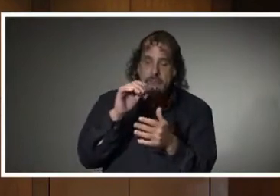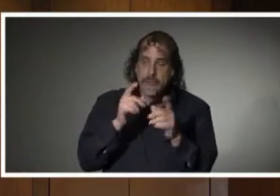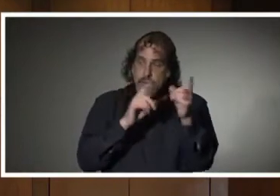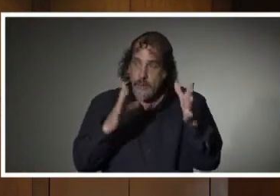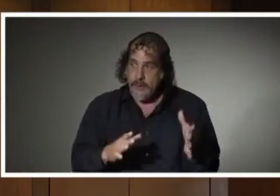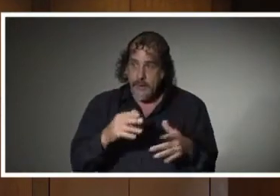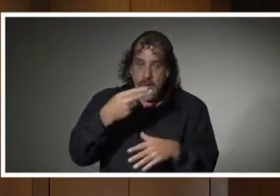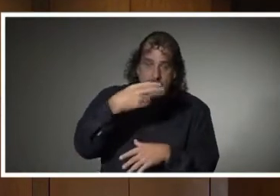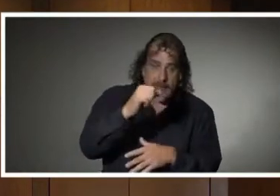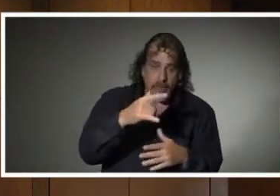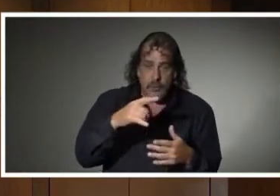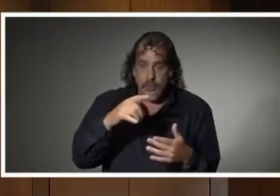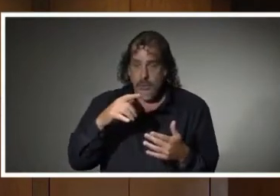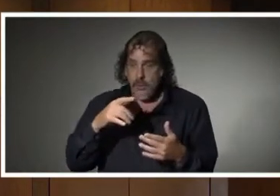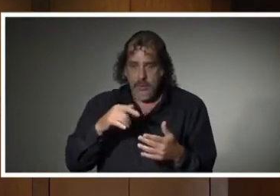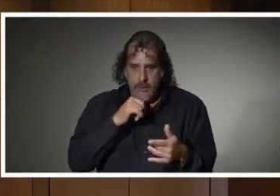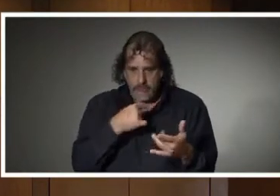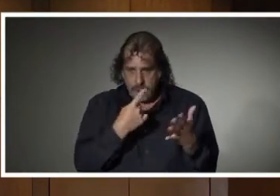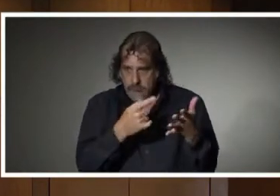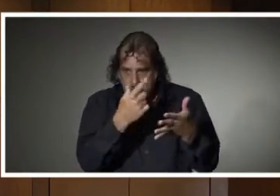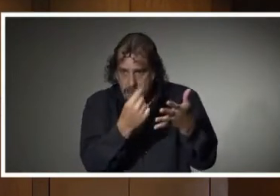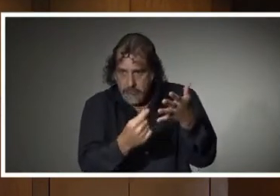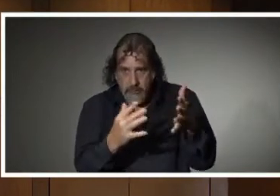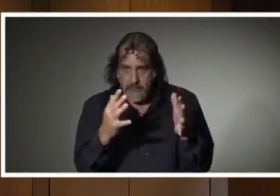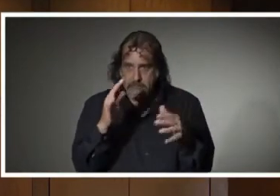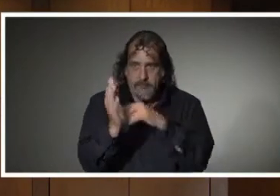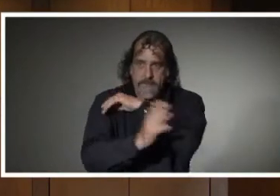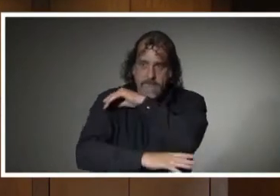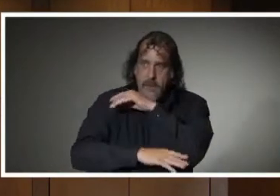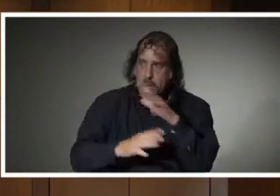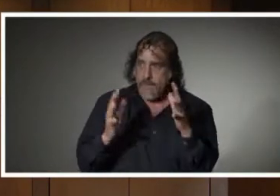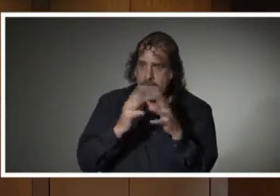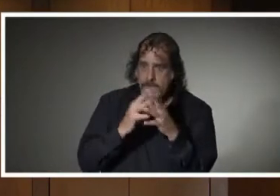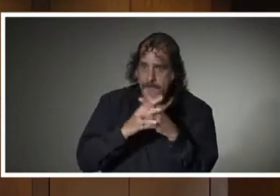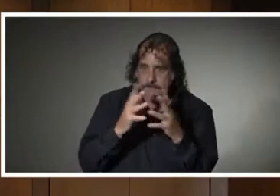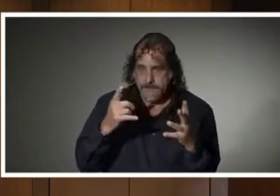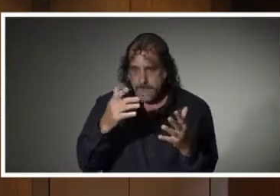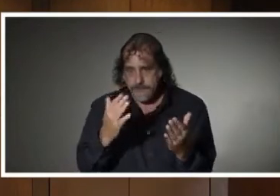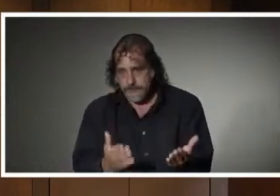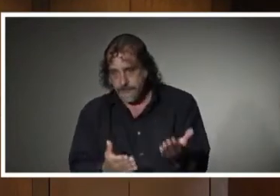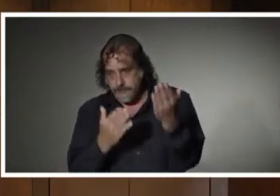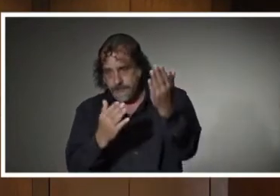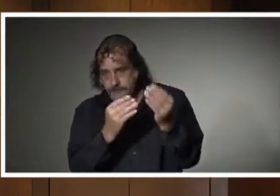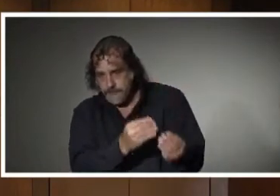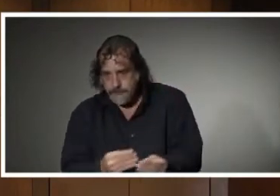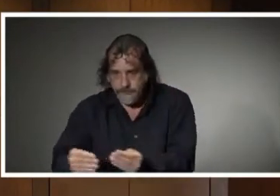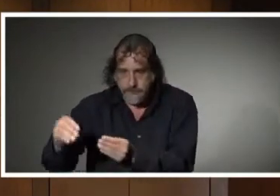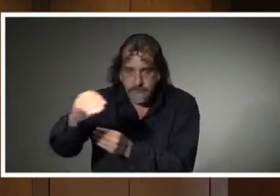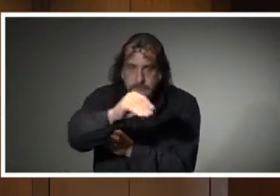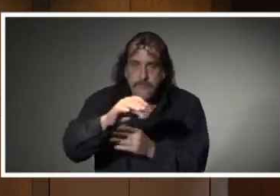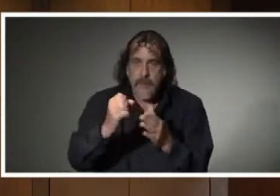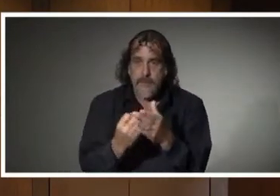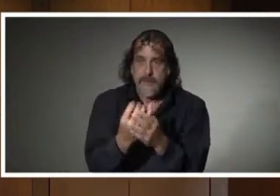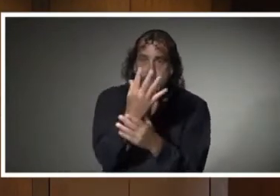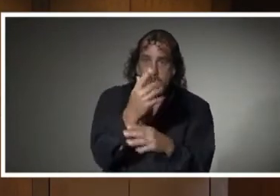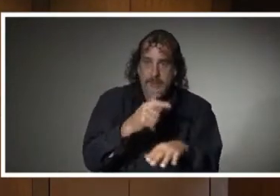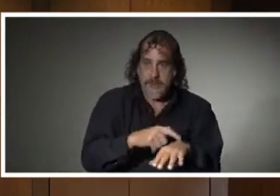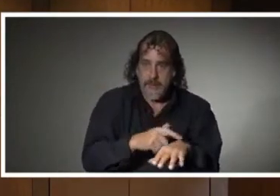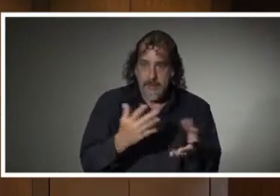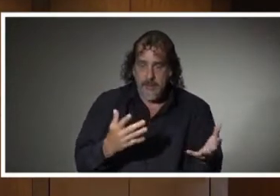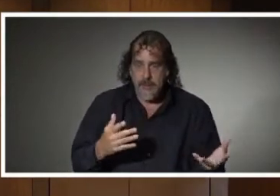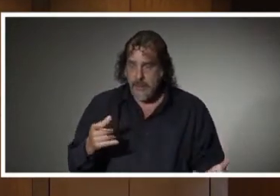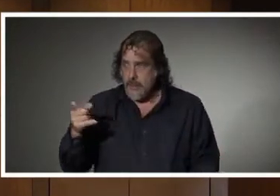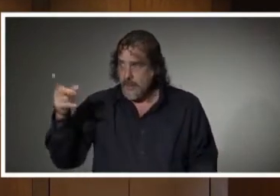giving them any guidance in terms of fall football. It's even been suggested moving into the spring. Dr. Dobbs, do you see any